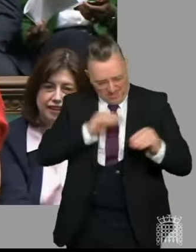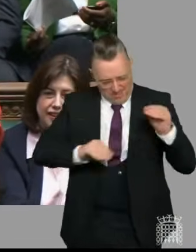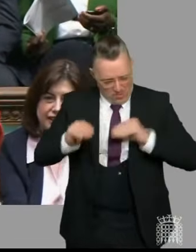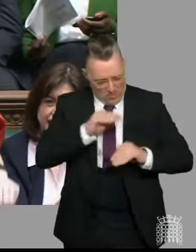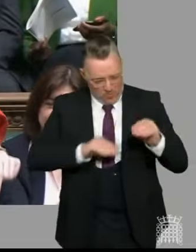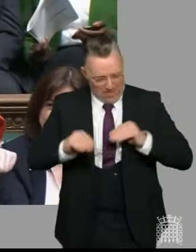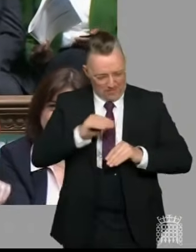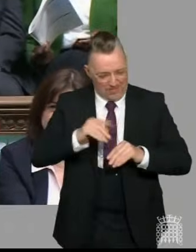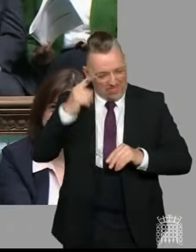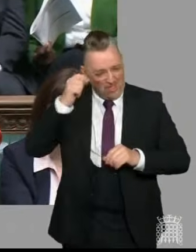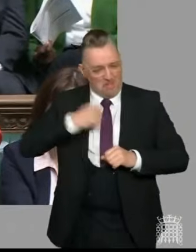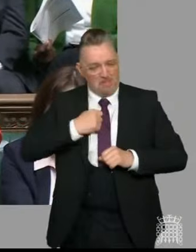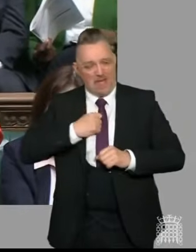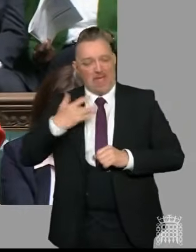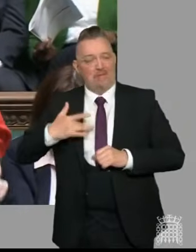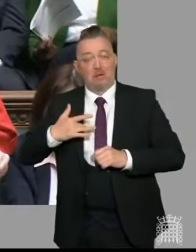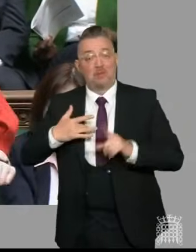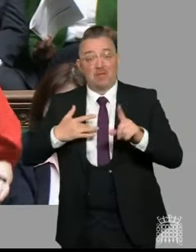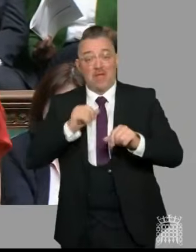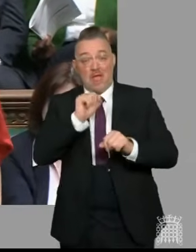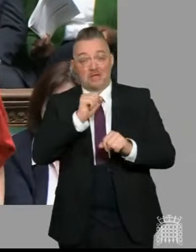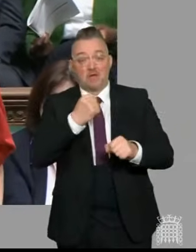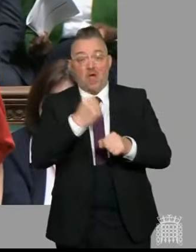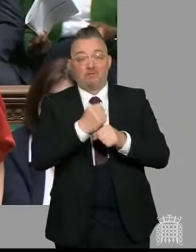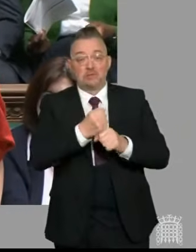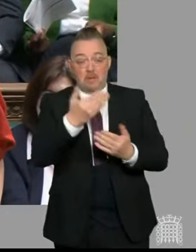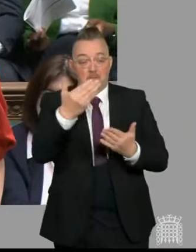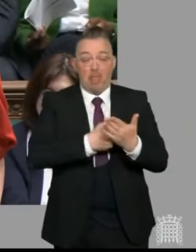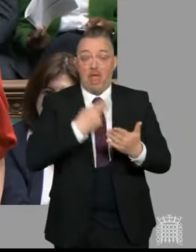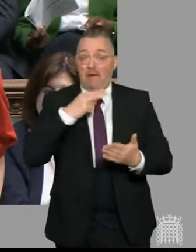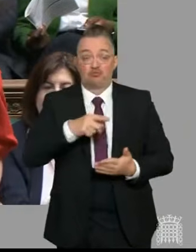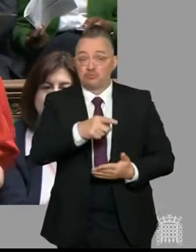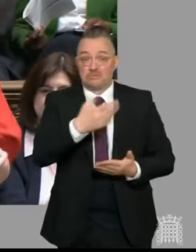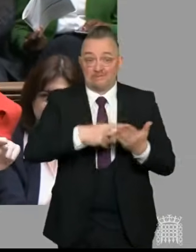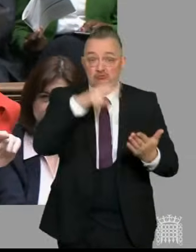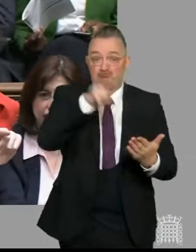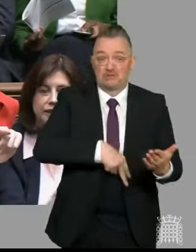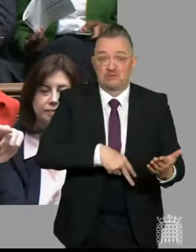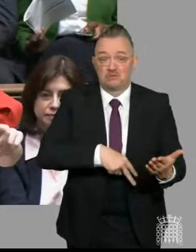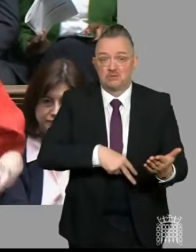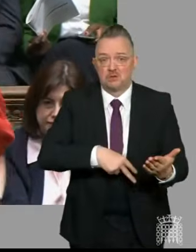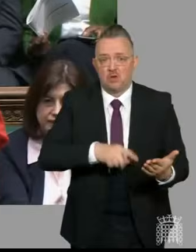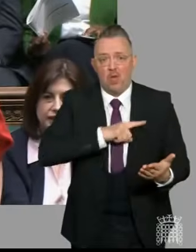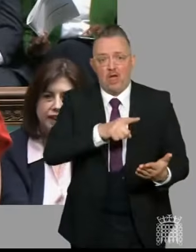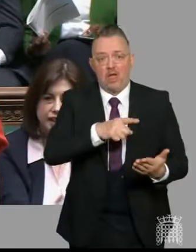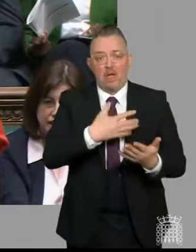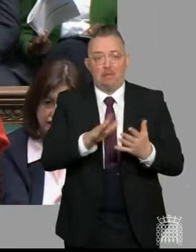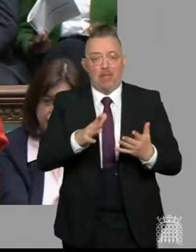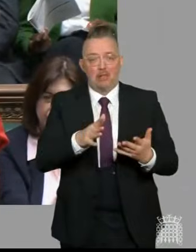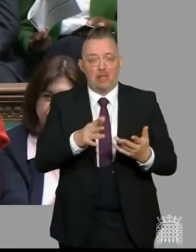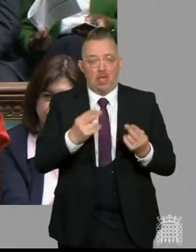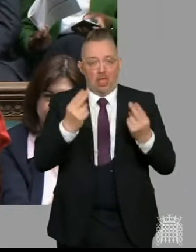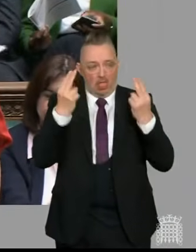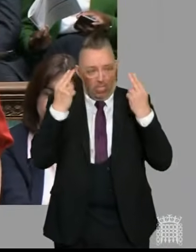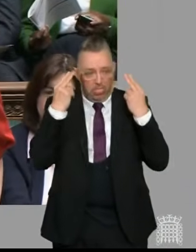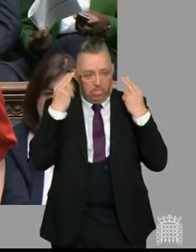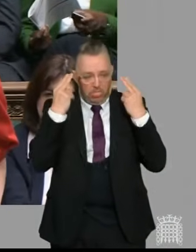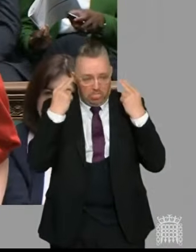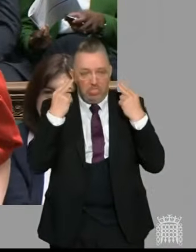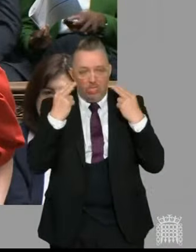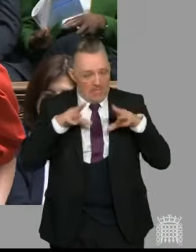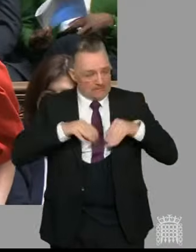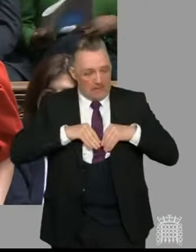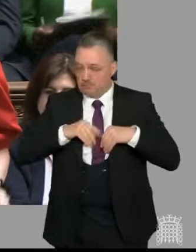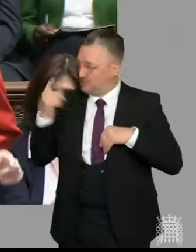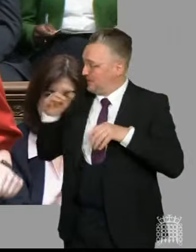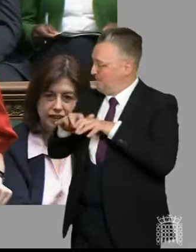this afternoon. The reality is he caved in to vested interests on his backbenchers and delayed justice for people like